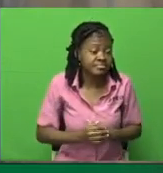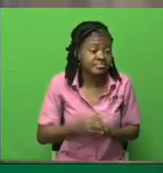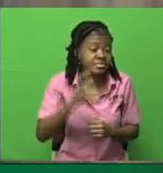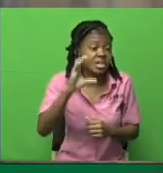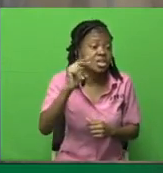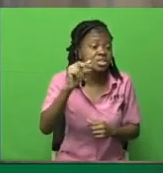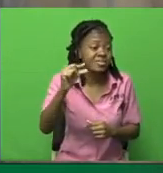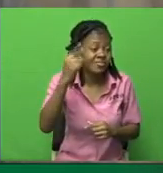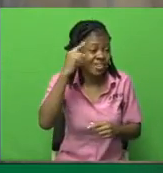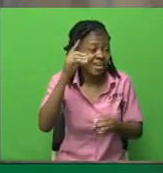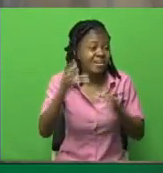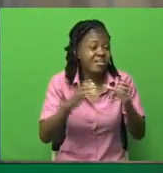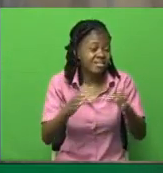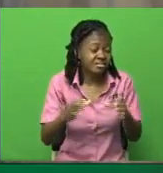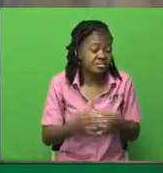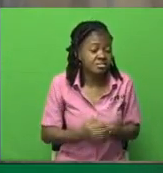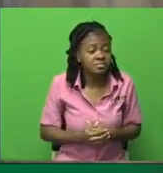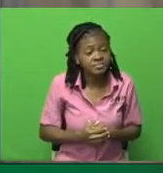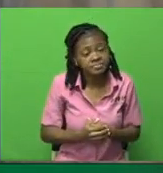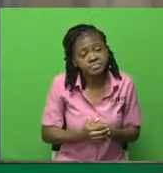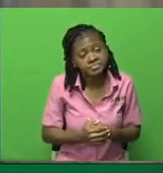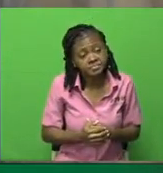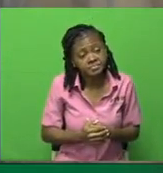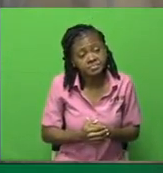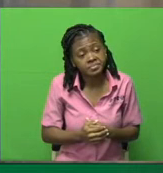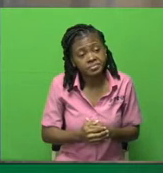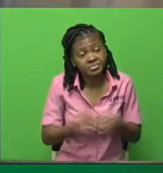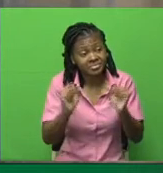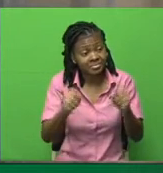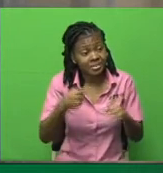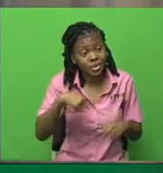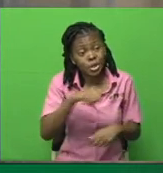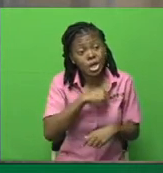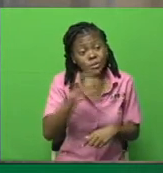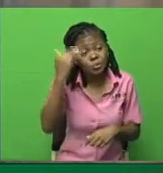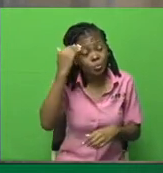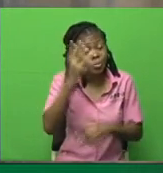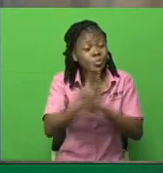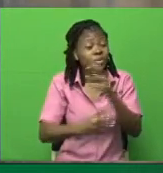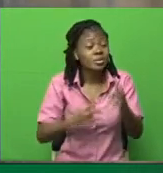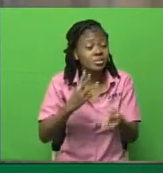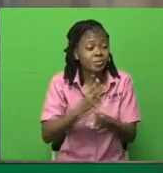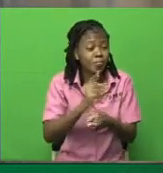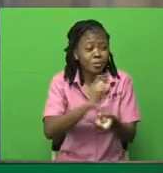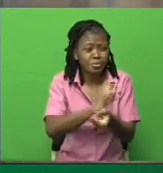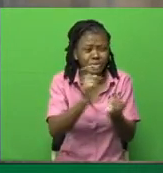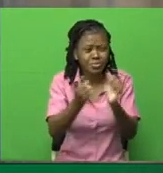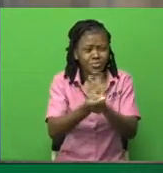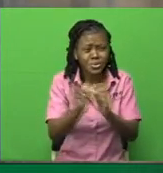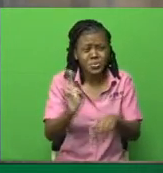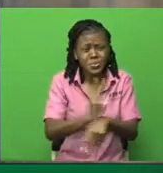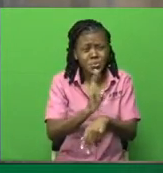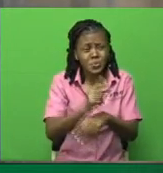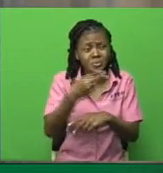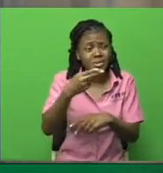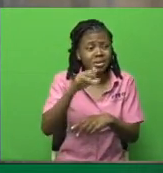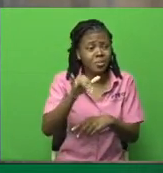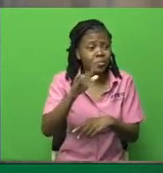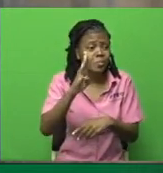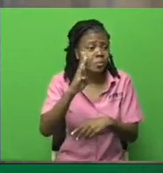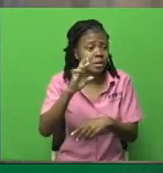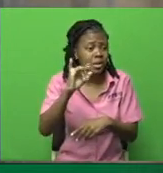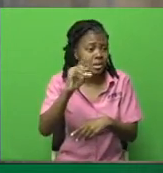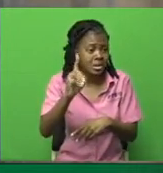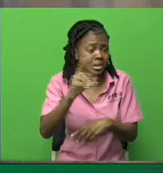while we acknowledge that the world is going to hybrid on electric vehicles we have a legacy